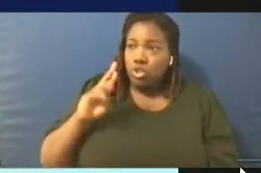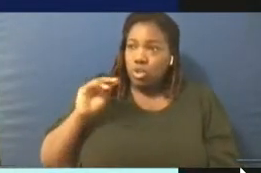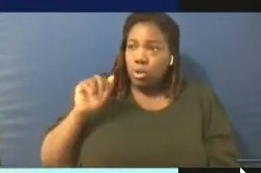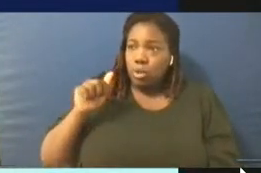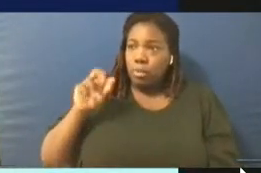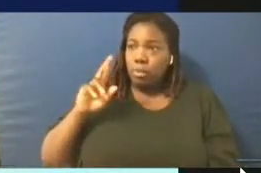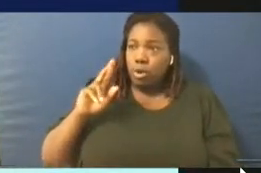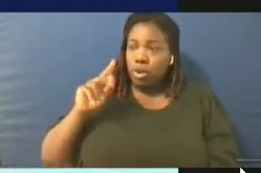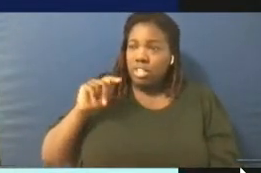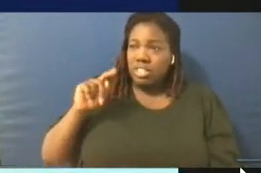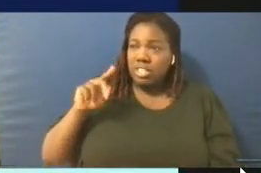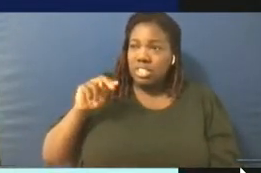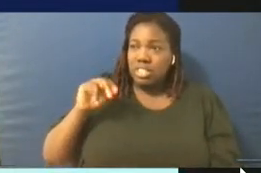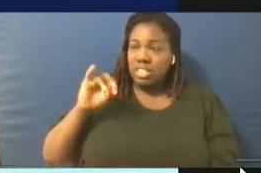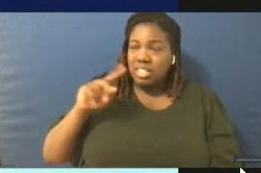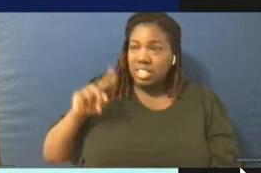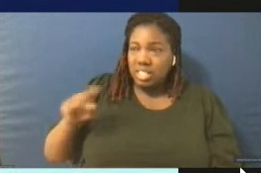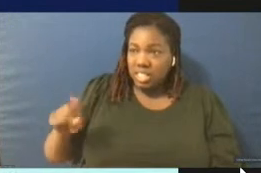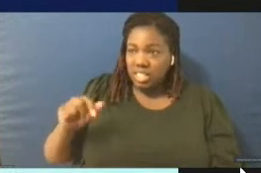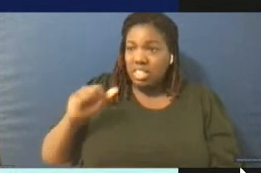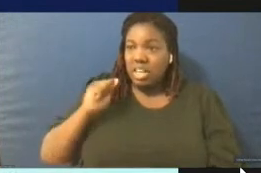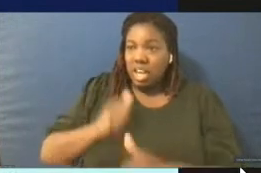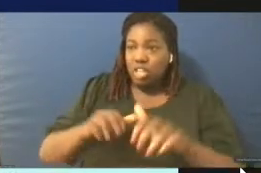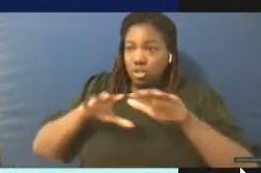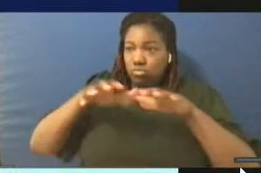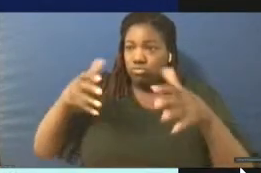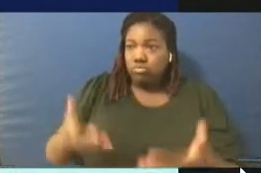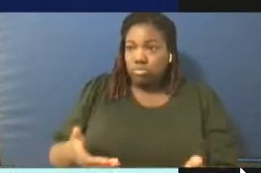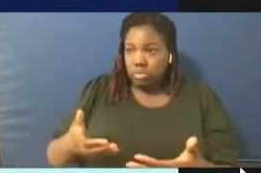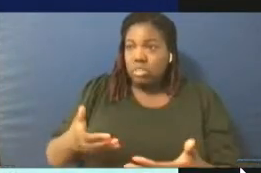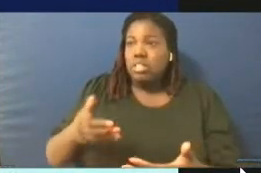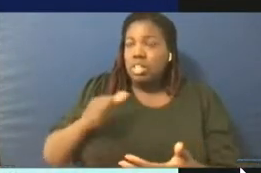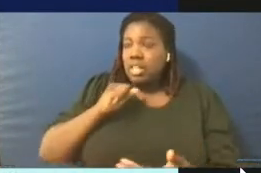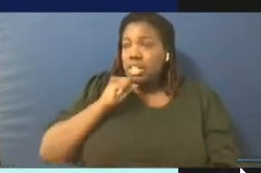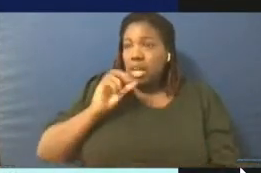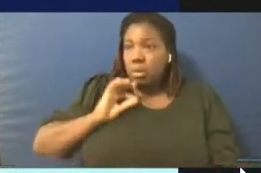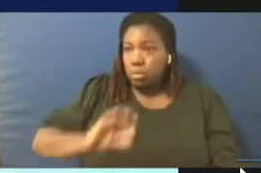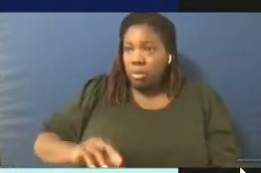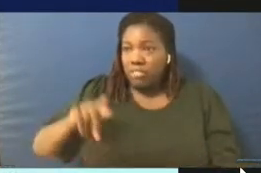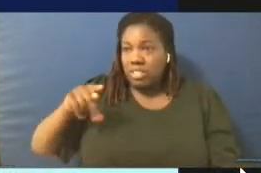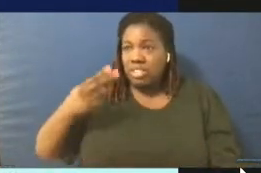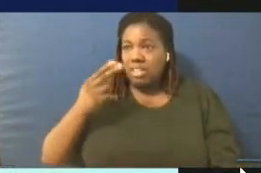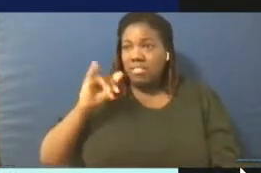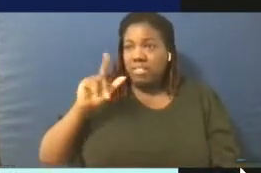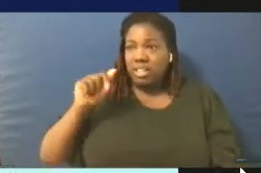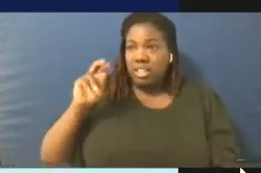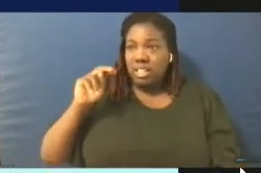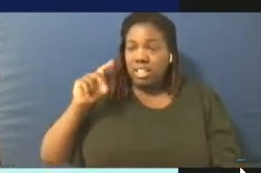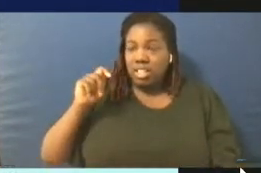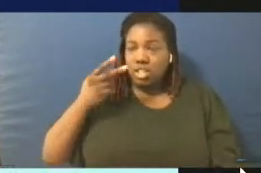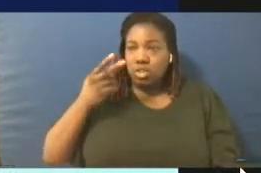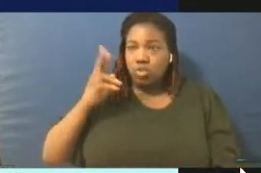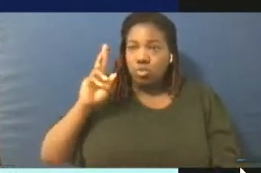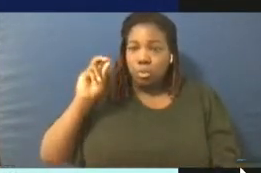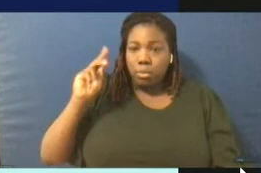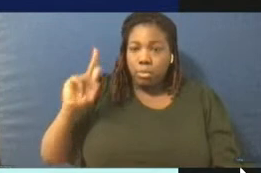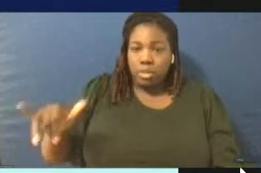that umbrella, nonprofits and philanthropy as well. Thank you. Mr. Toronto.